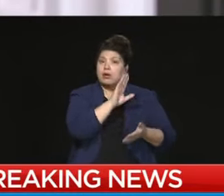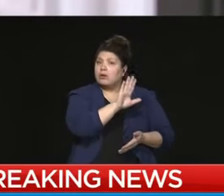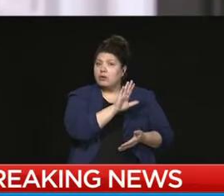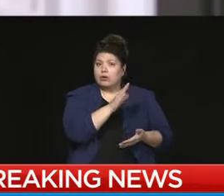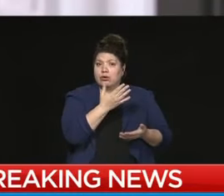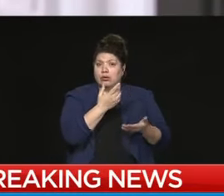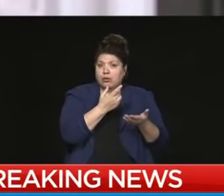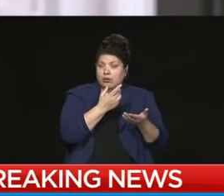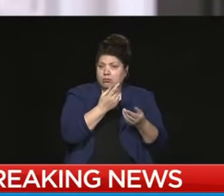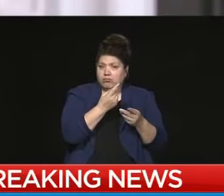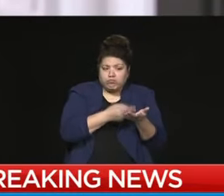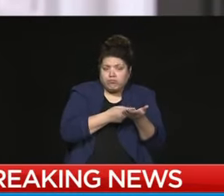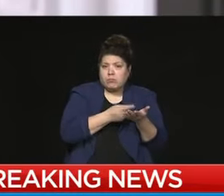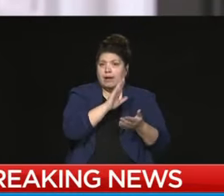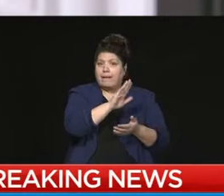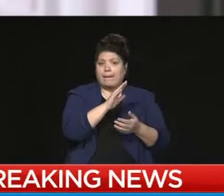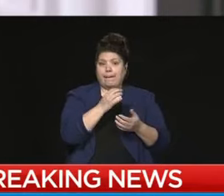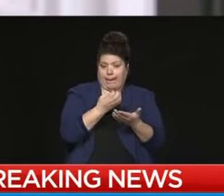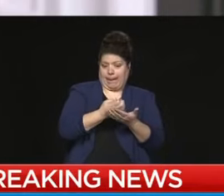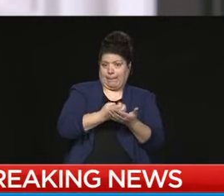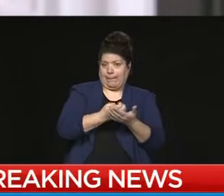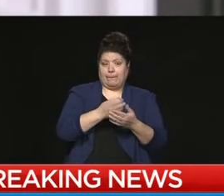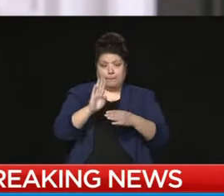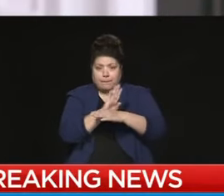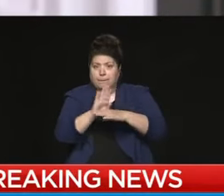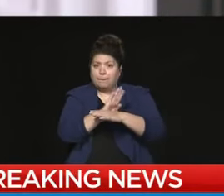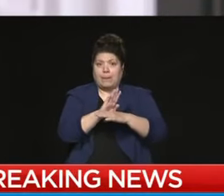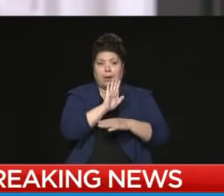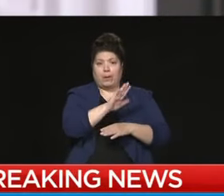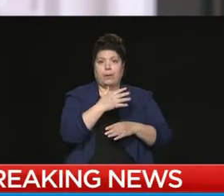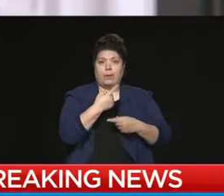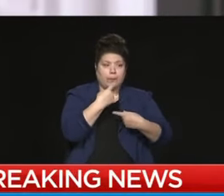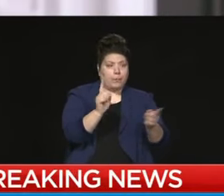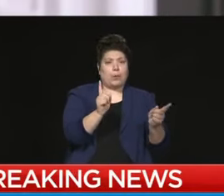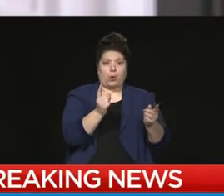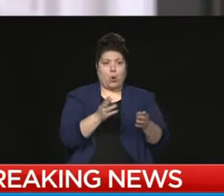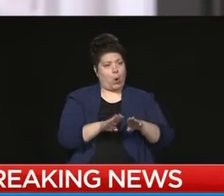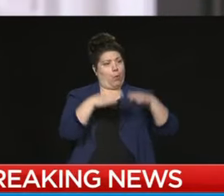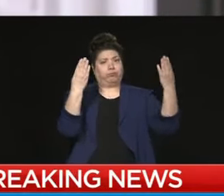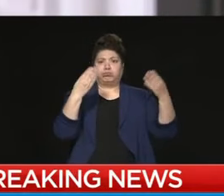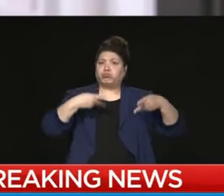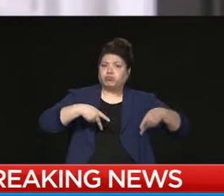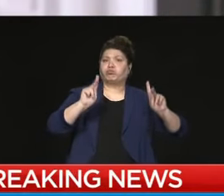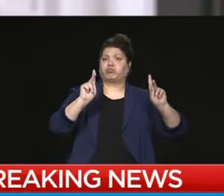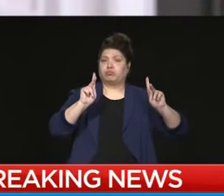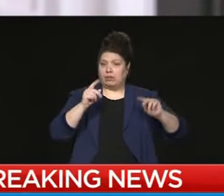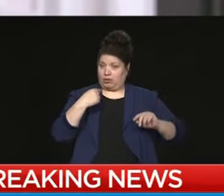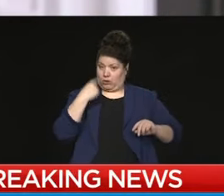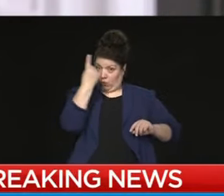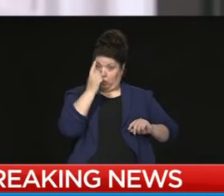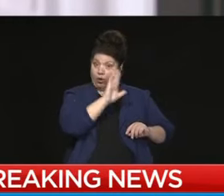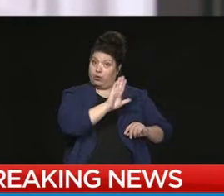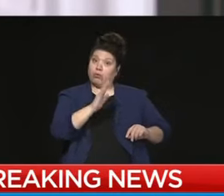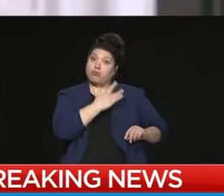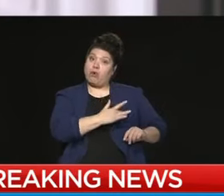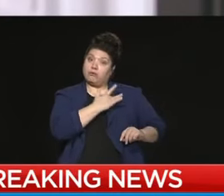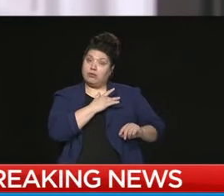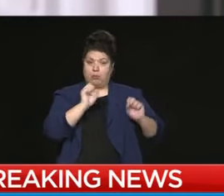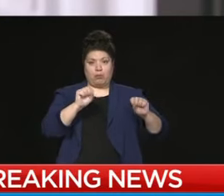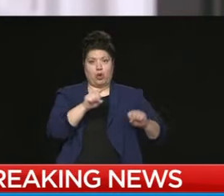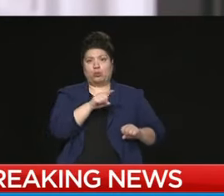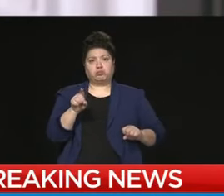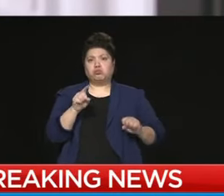and reopen the economy? I'm wondering if you're at all concerned that the possibility that some provinces that are doing better may reopen before